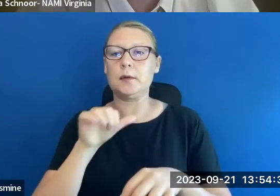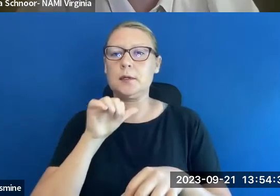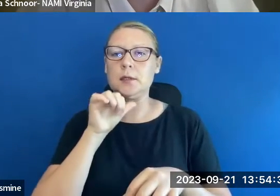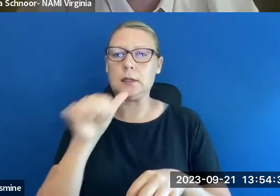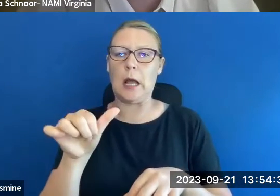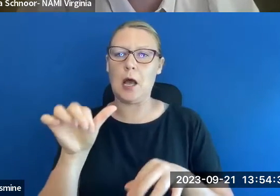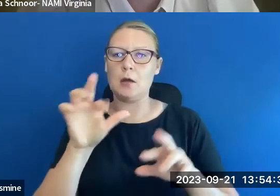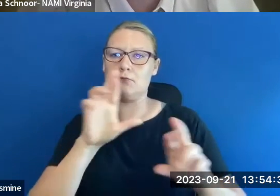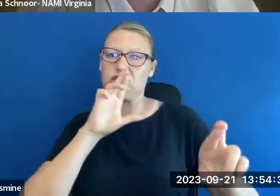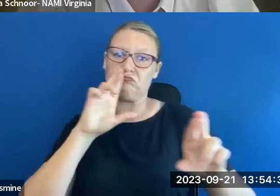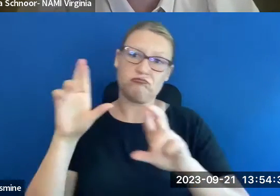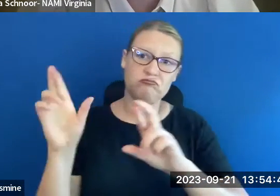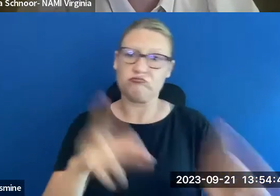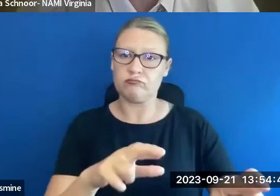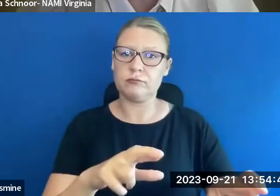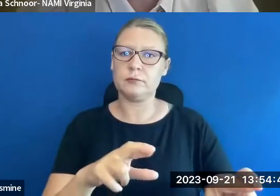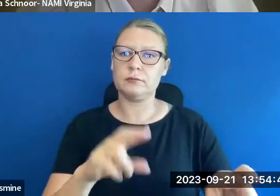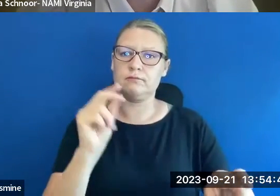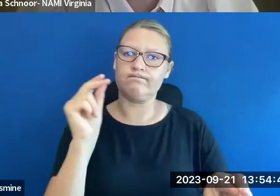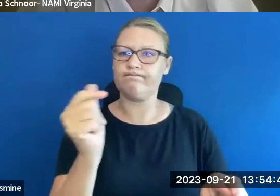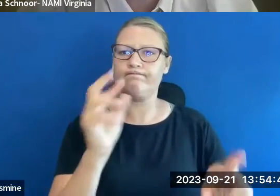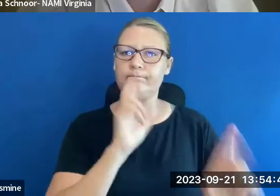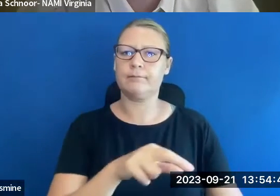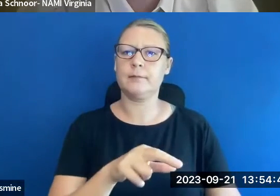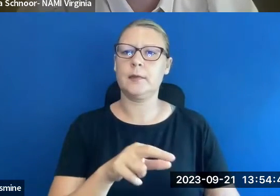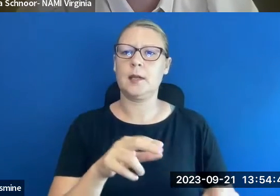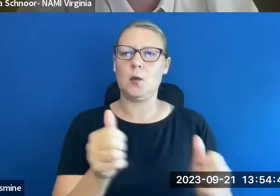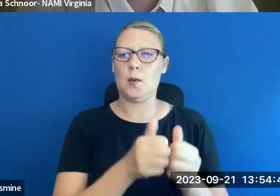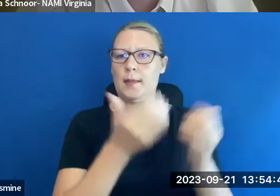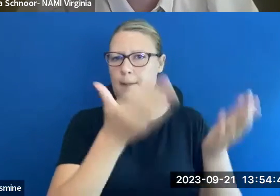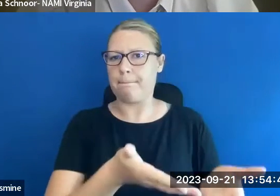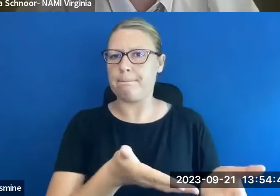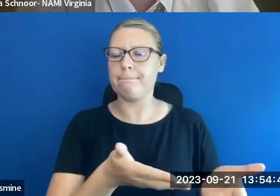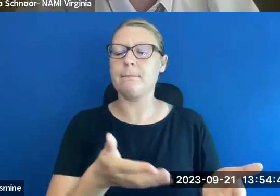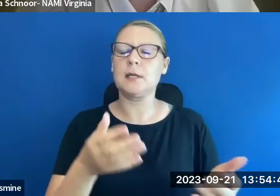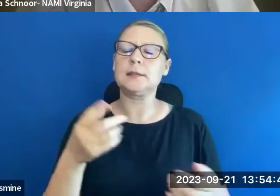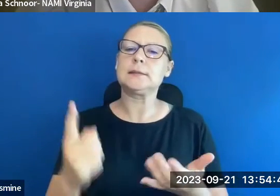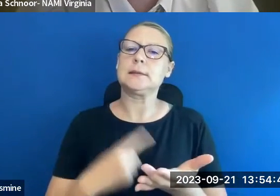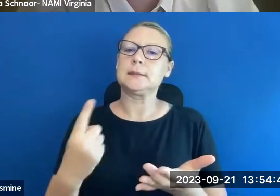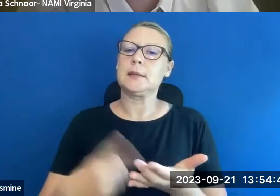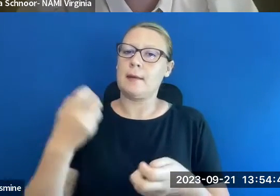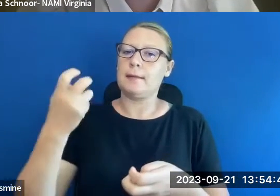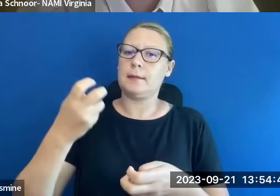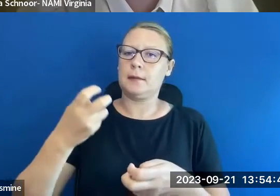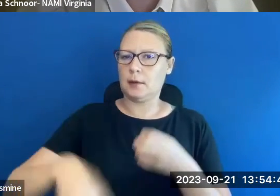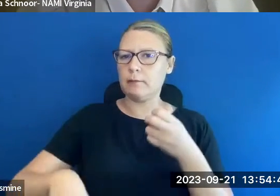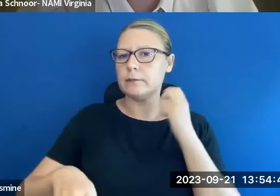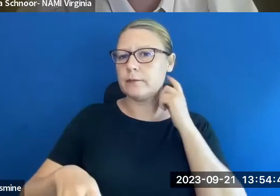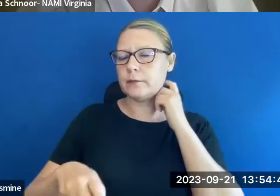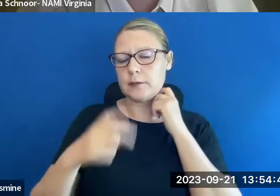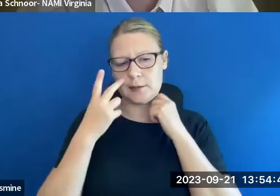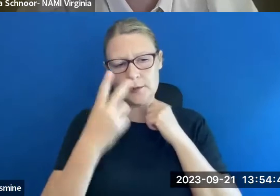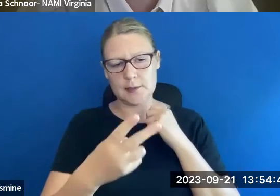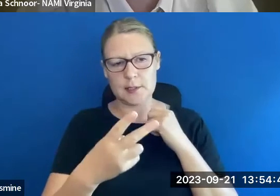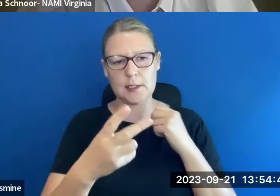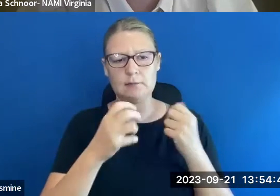with the youth in your life. Can be very difficult to hear about when a loved one is struggling,